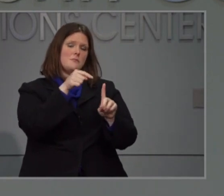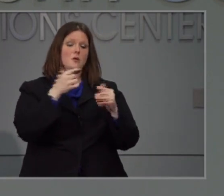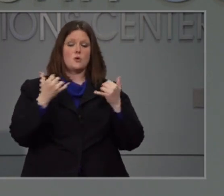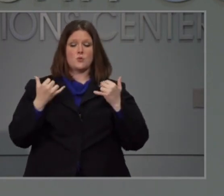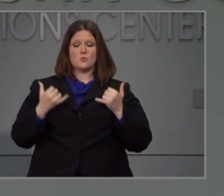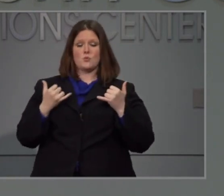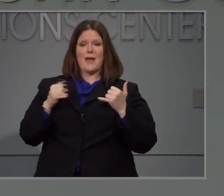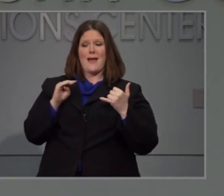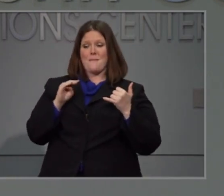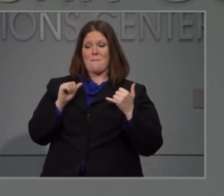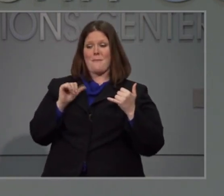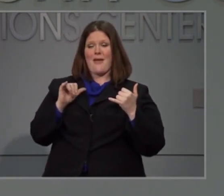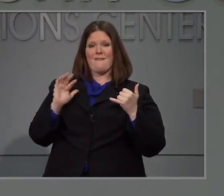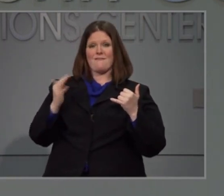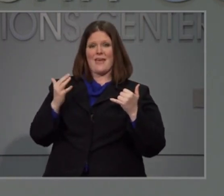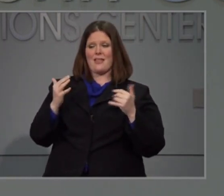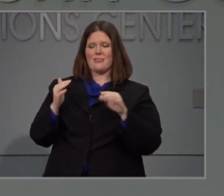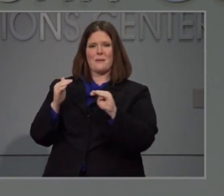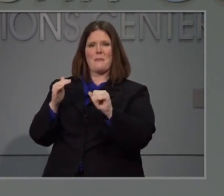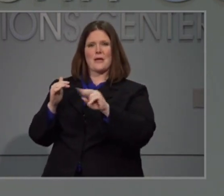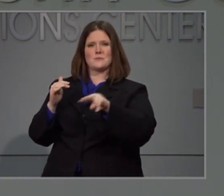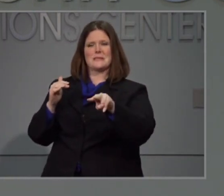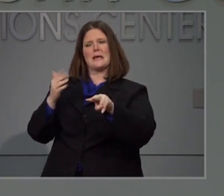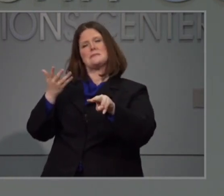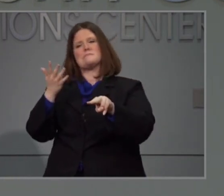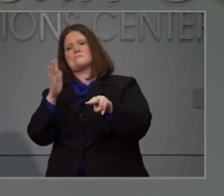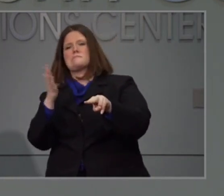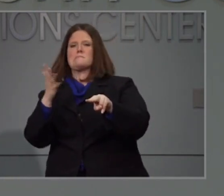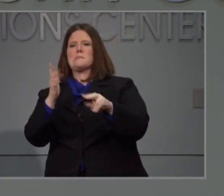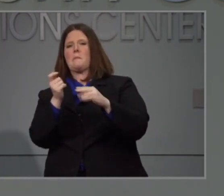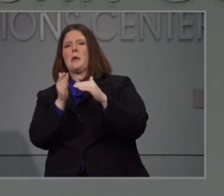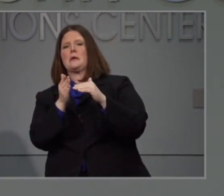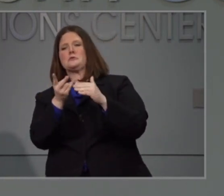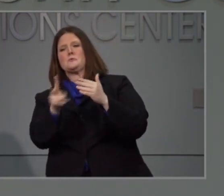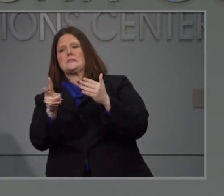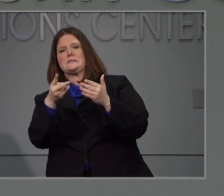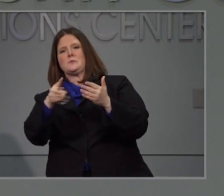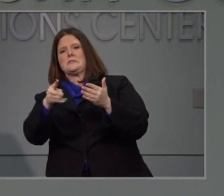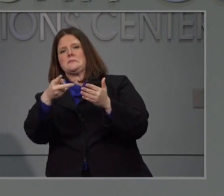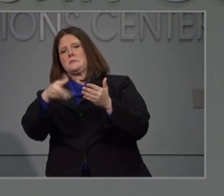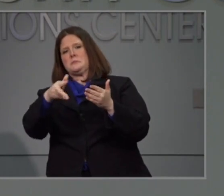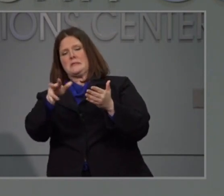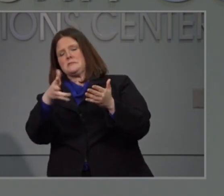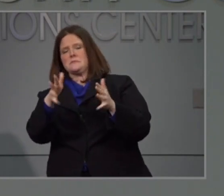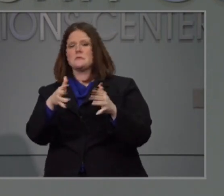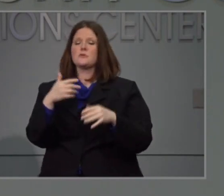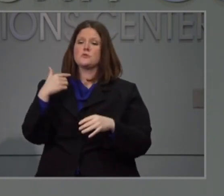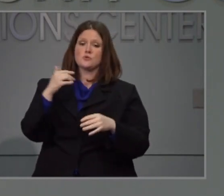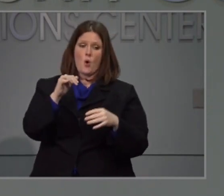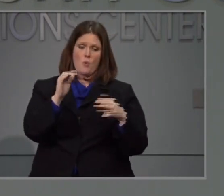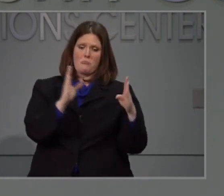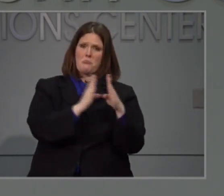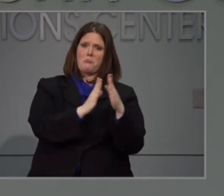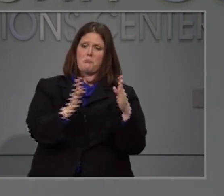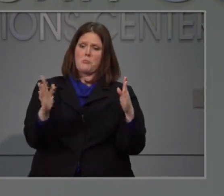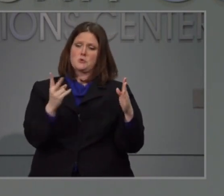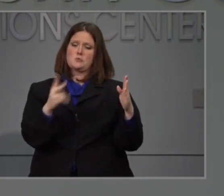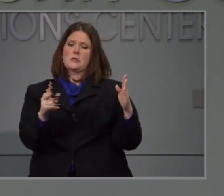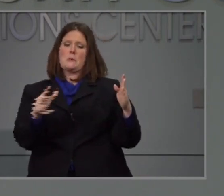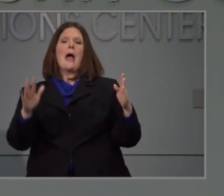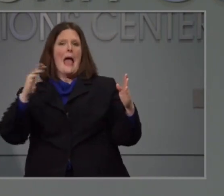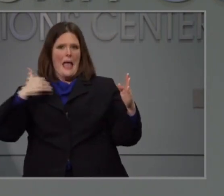that's a little over 2 weeks away. So we'll get to see the numbers as they come in, and we'll make the decision at that